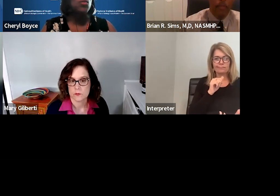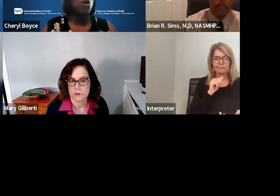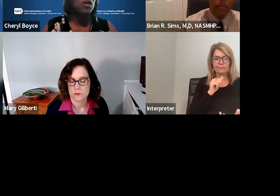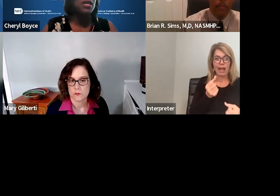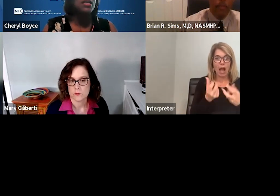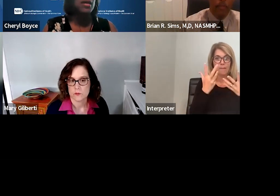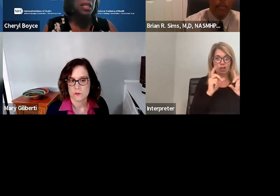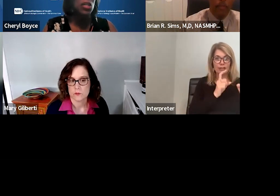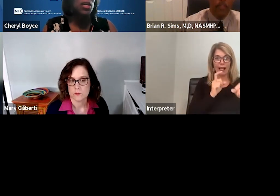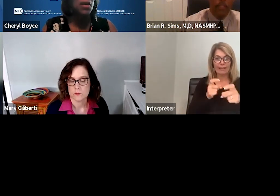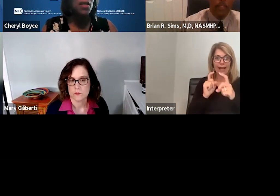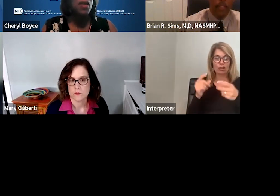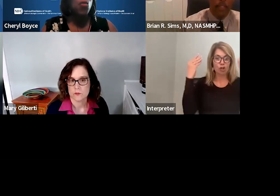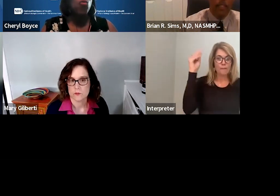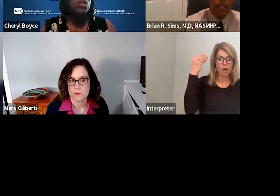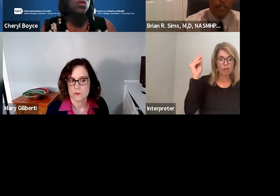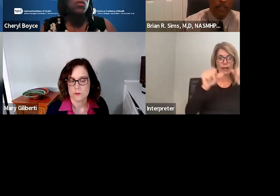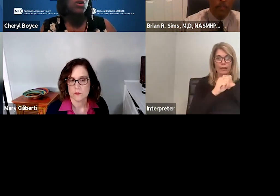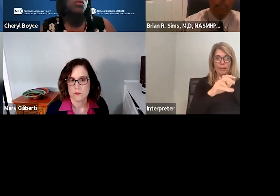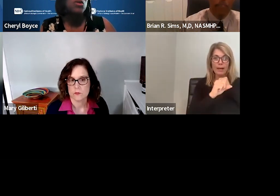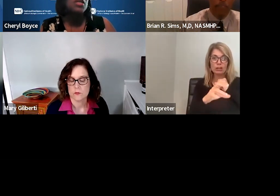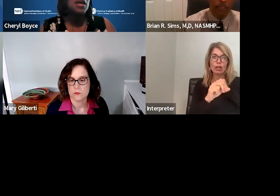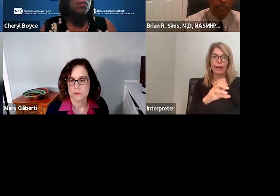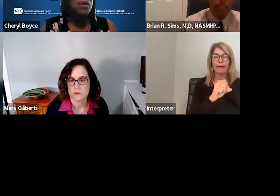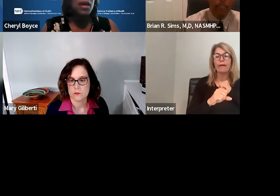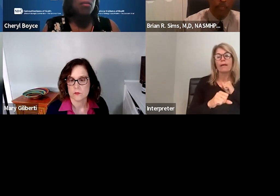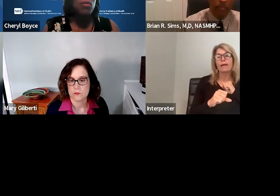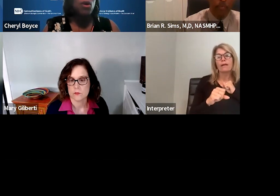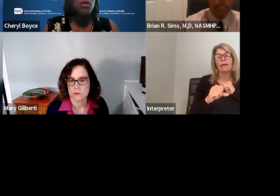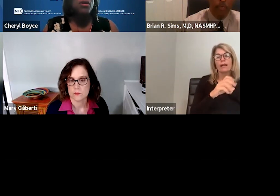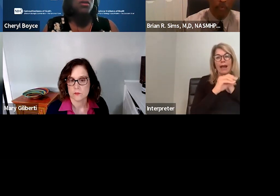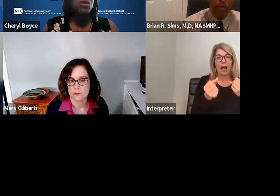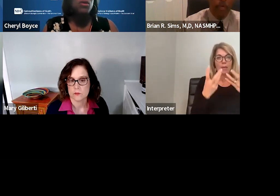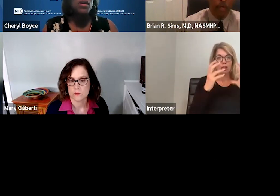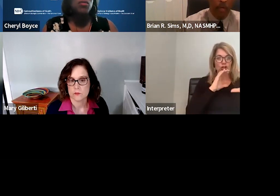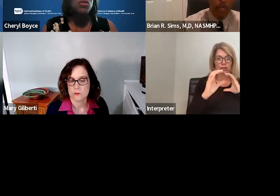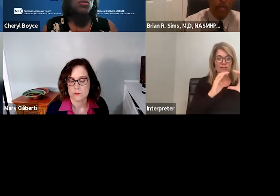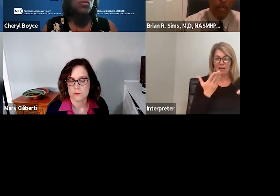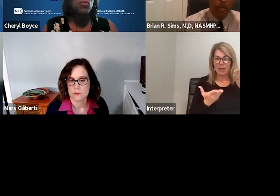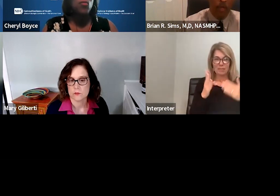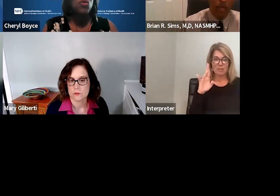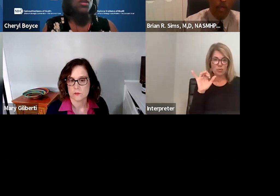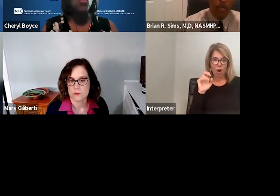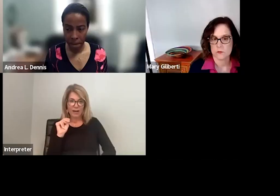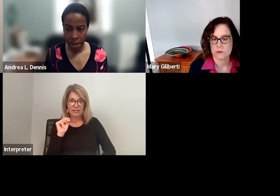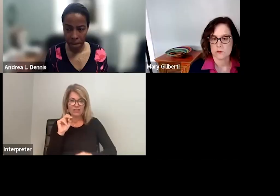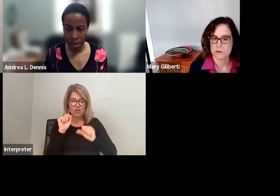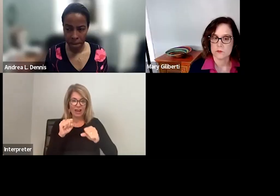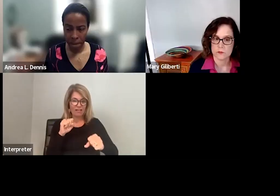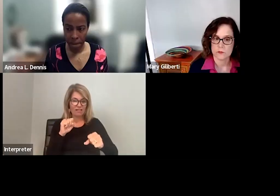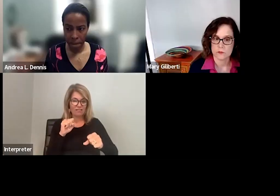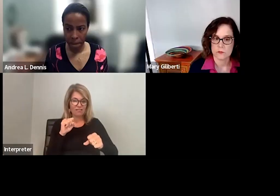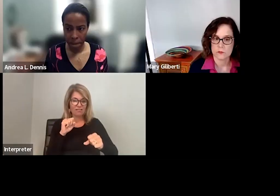allocated to the marketing and the messaging that will reach those different communities. And maybe Brian, you could speak a little bit to what you think it will